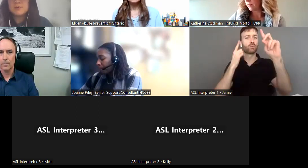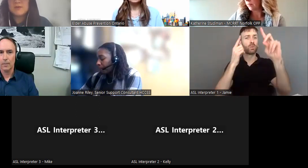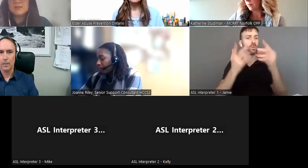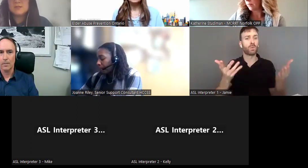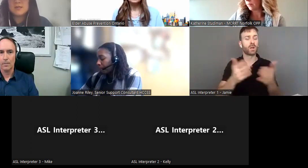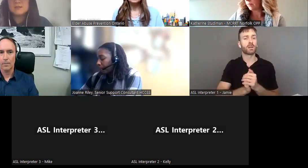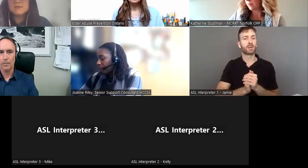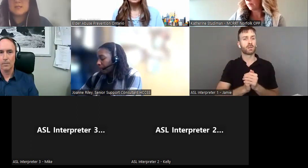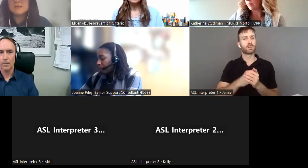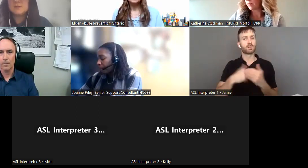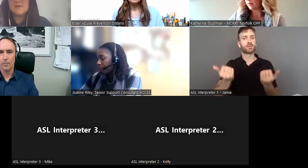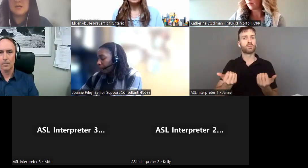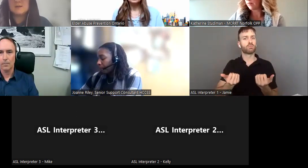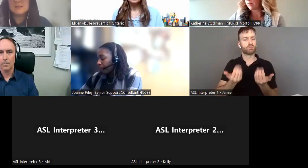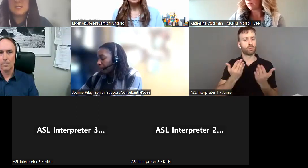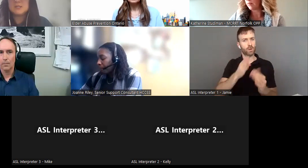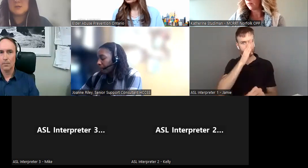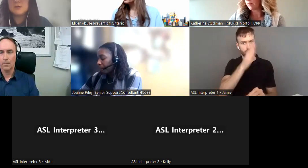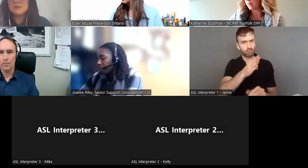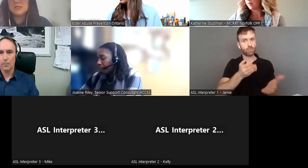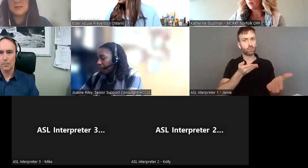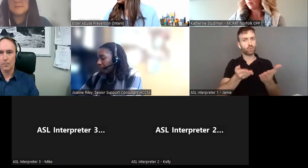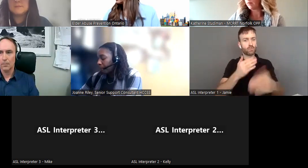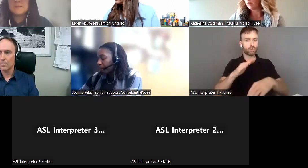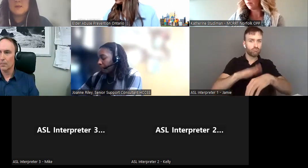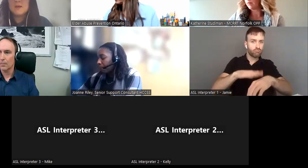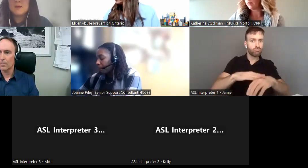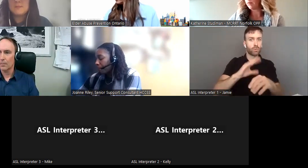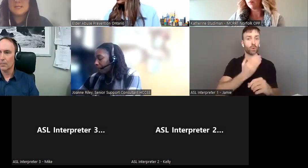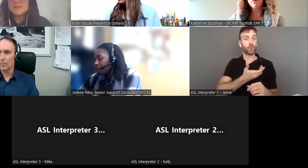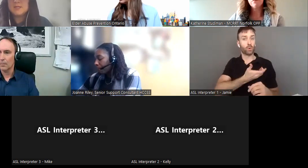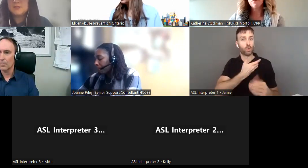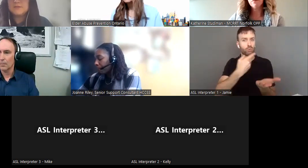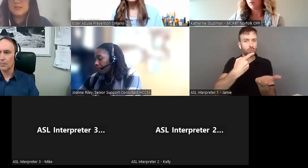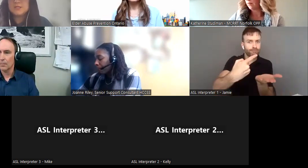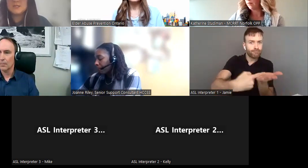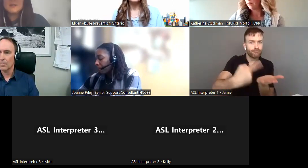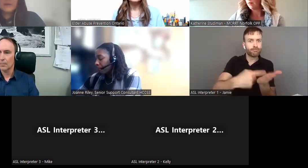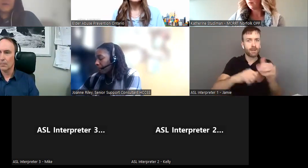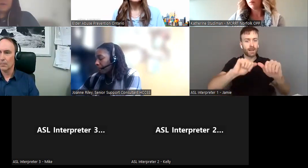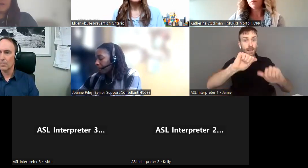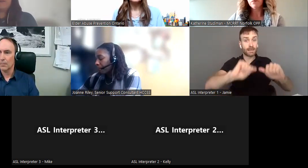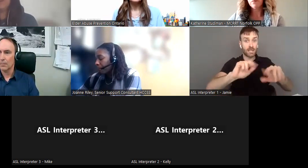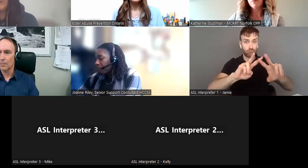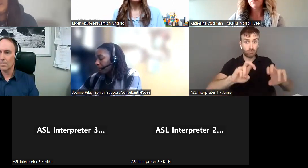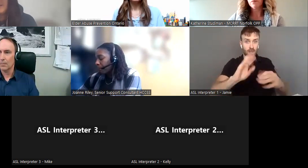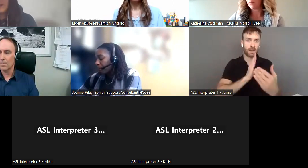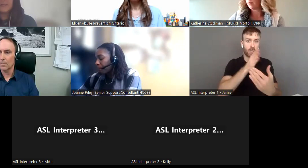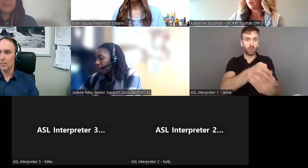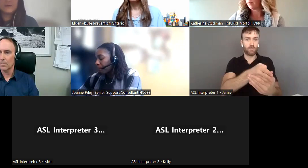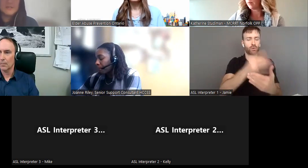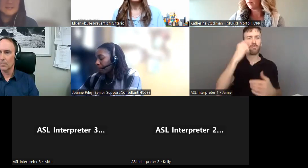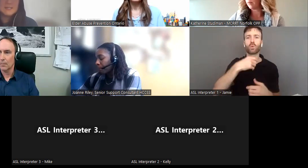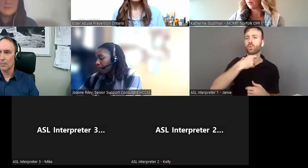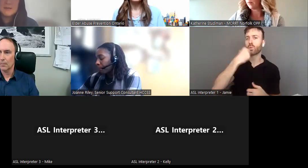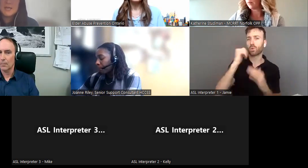always to provide the direct service. We provide consultation, coaching, assessment, and intervention for older adults who are living at